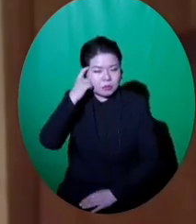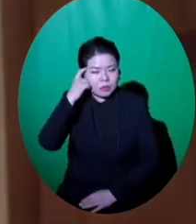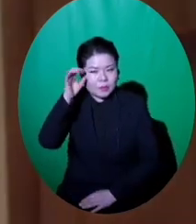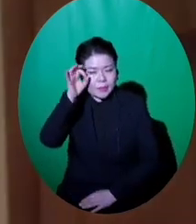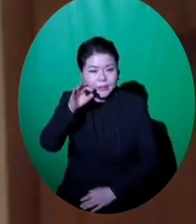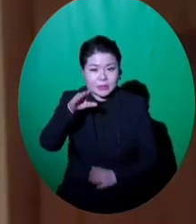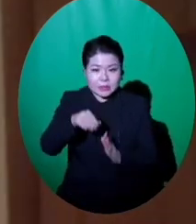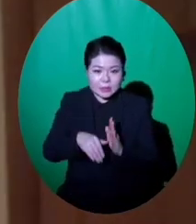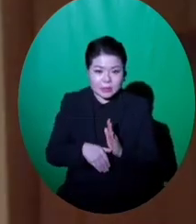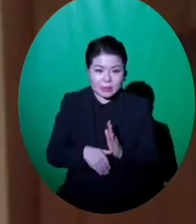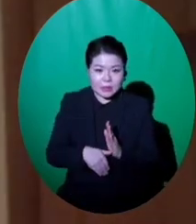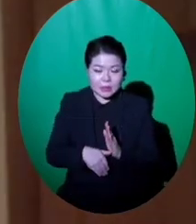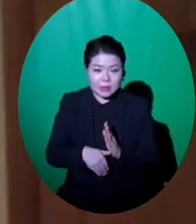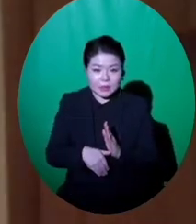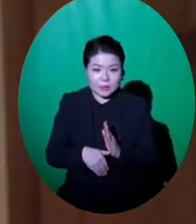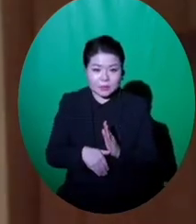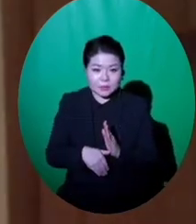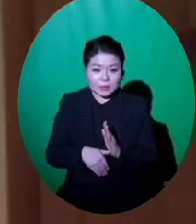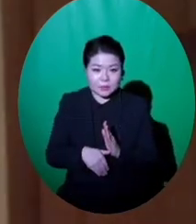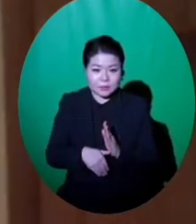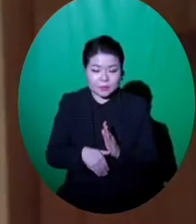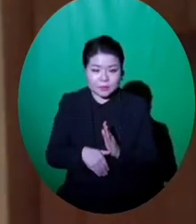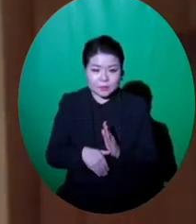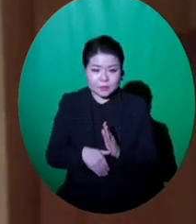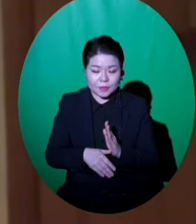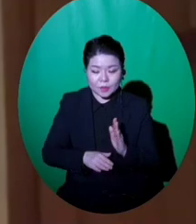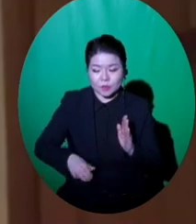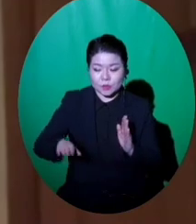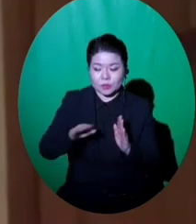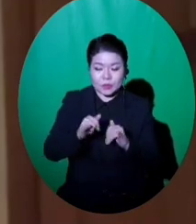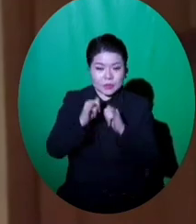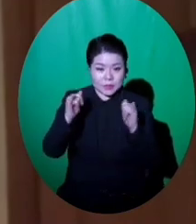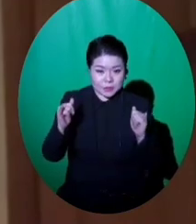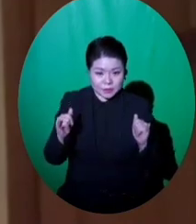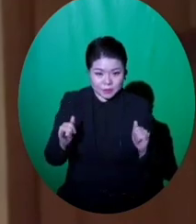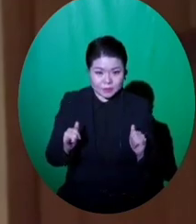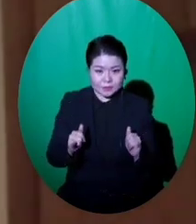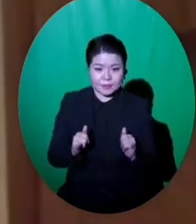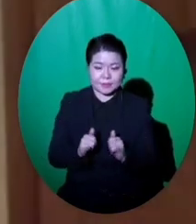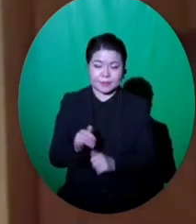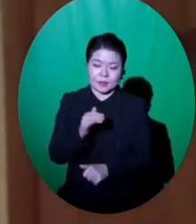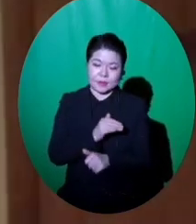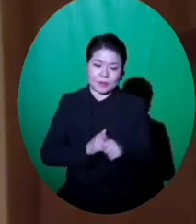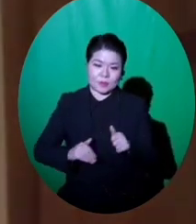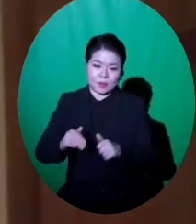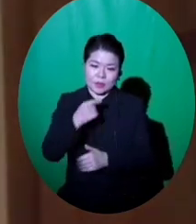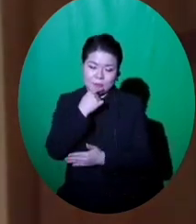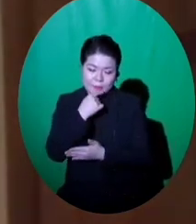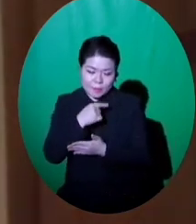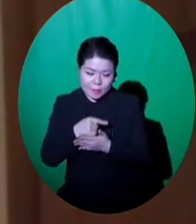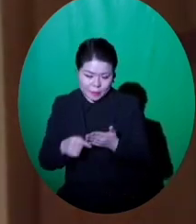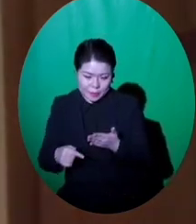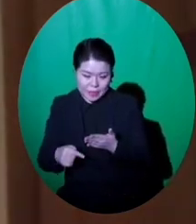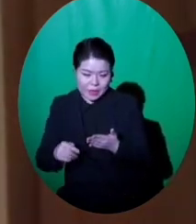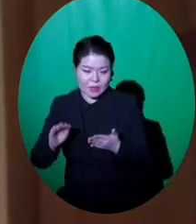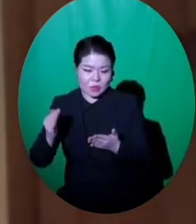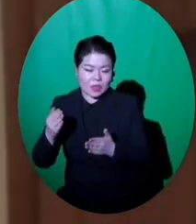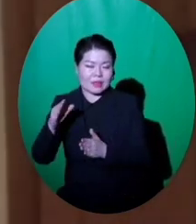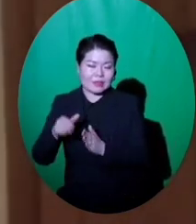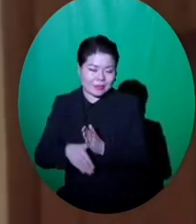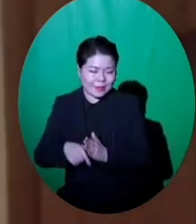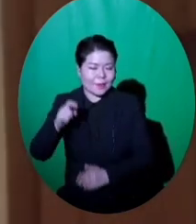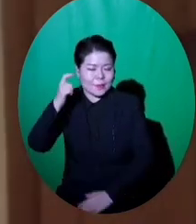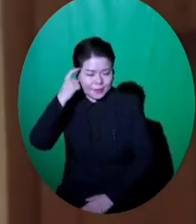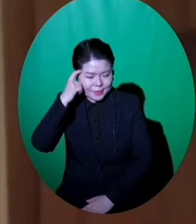our social environment was degraded. Our ability to be with one another and to work